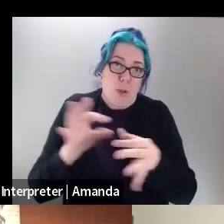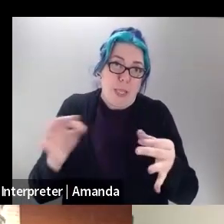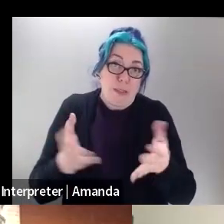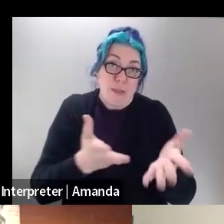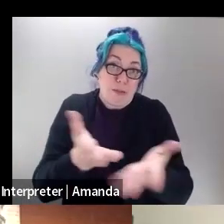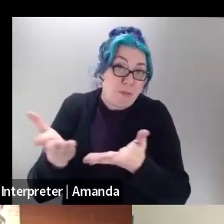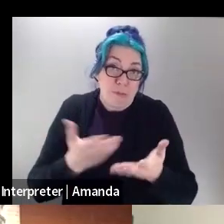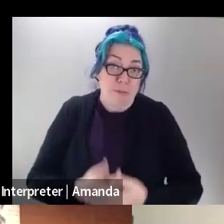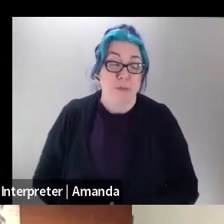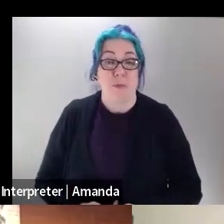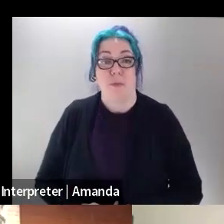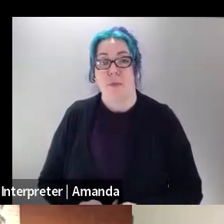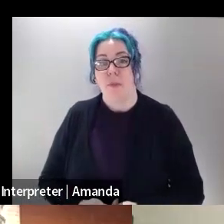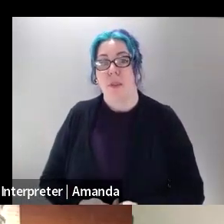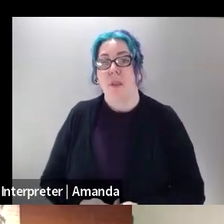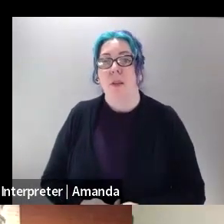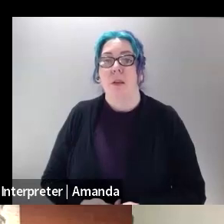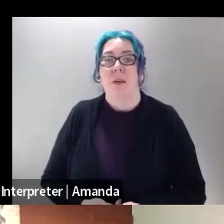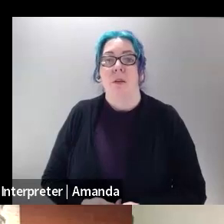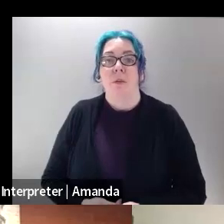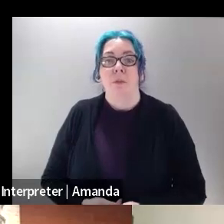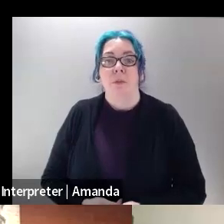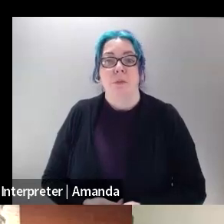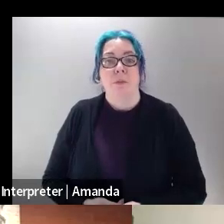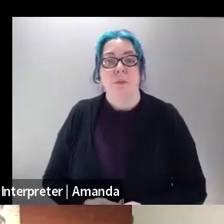Daryl, would you like to go first?